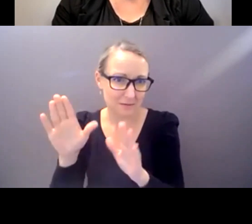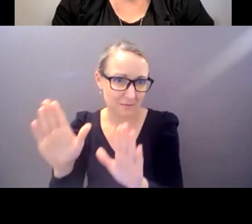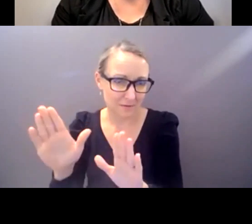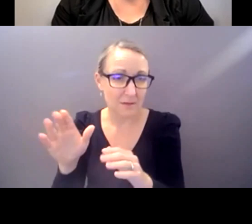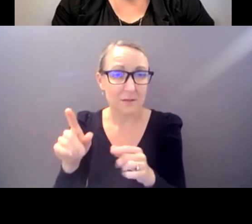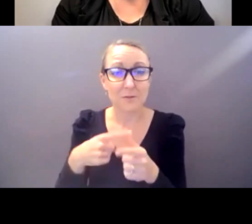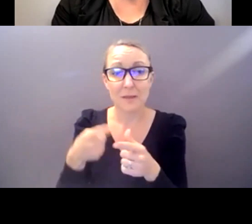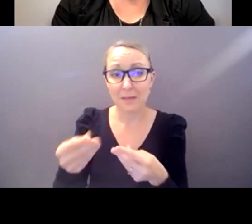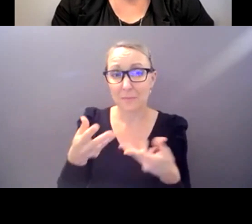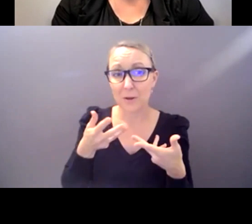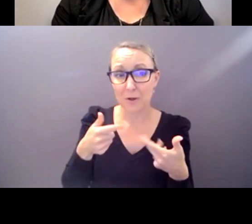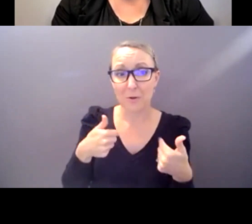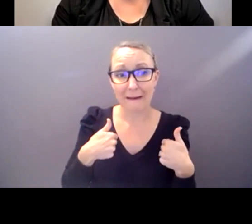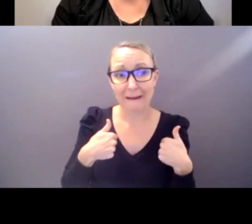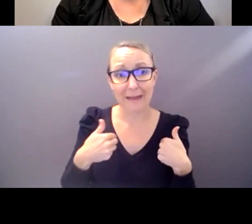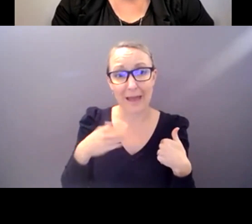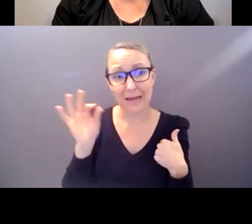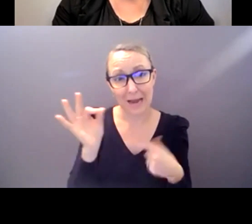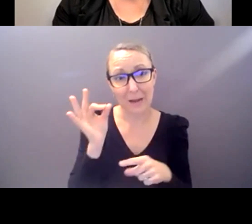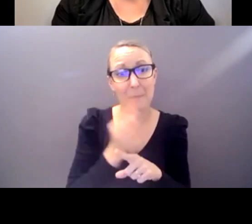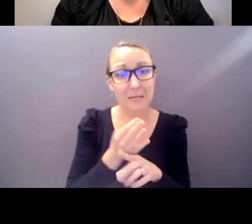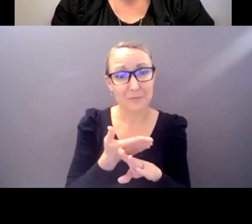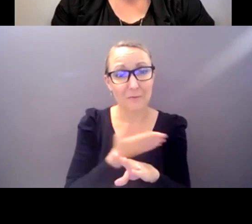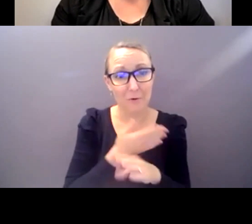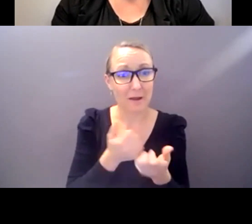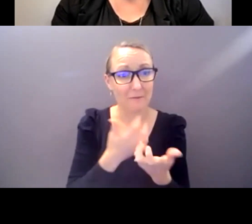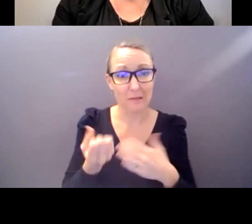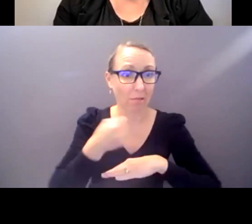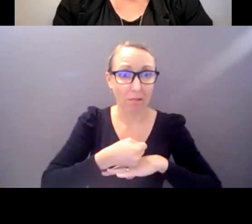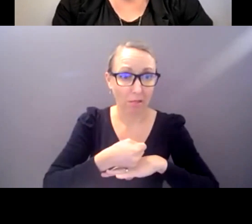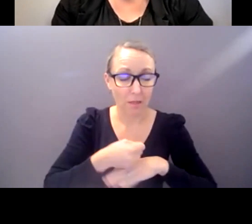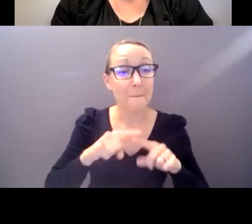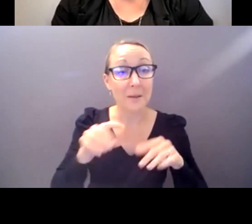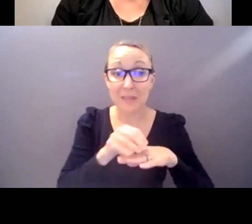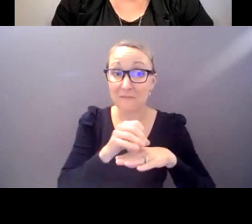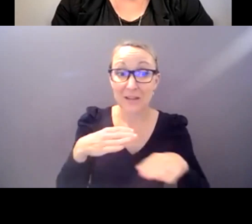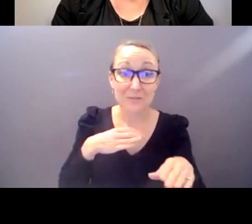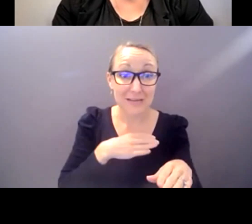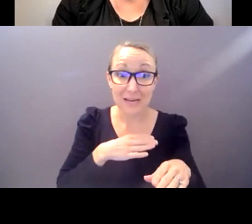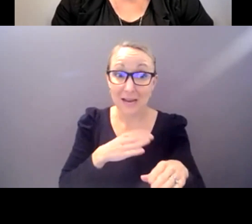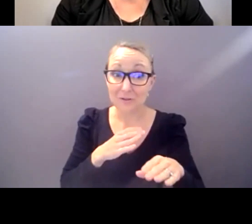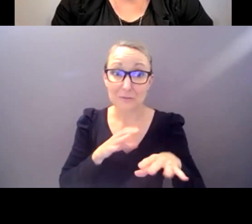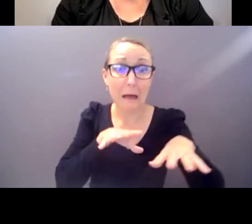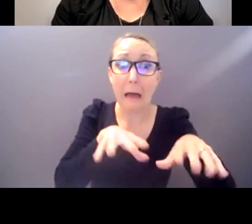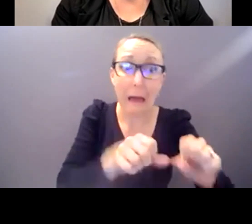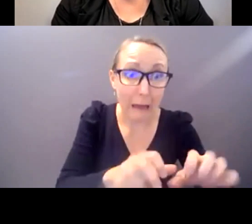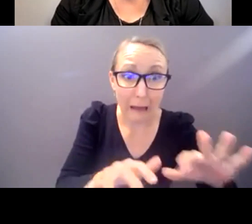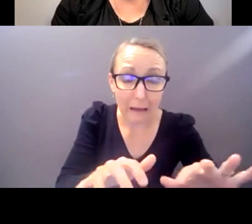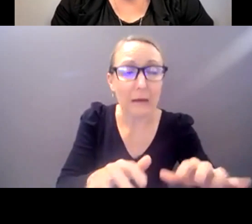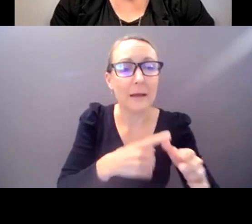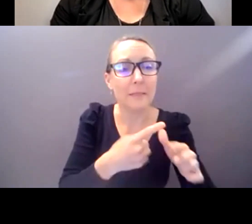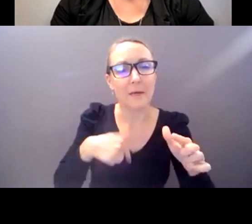had 9 months to find a new home for it. And so the advisory council jumped in. We got every city to agree